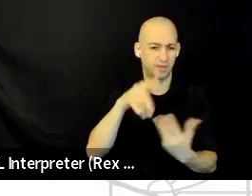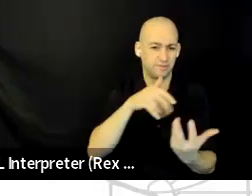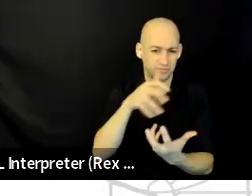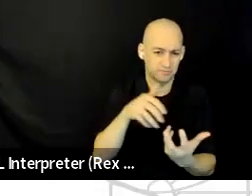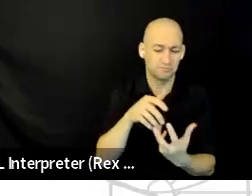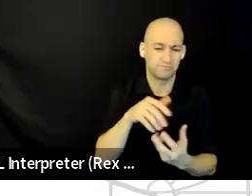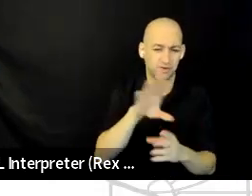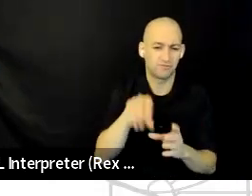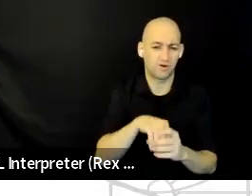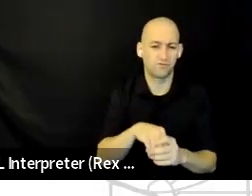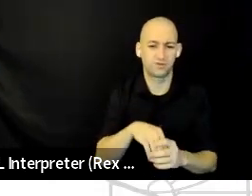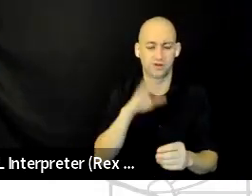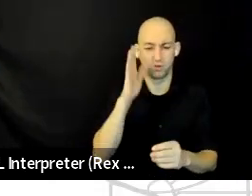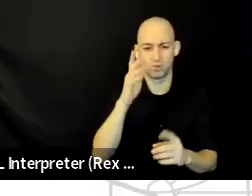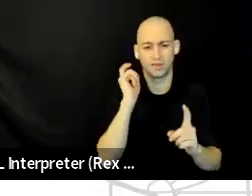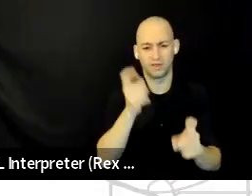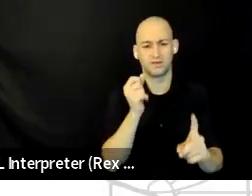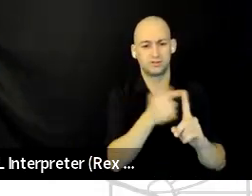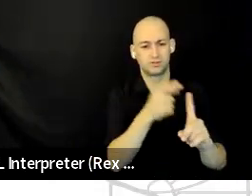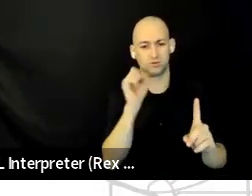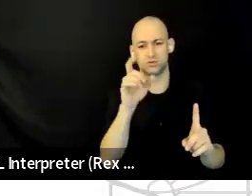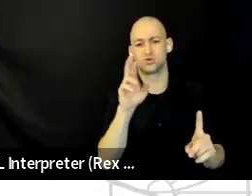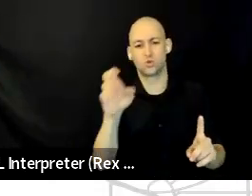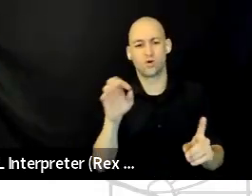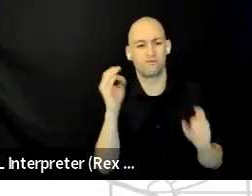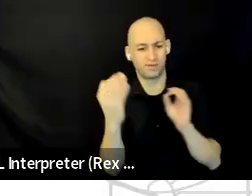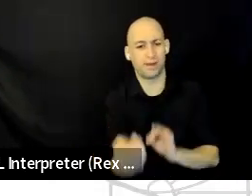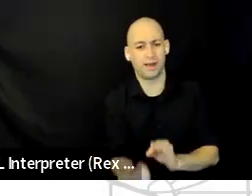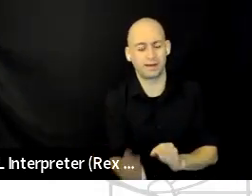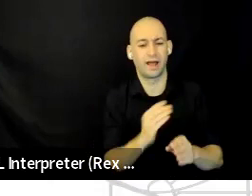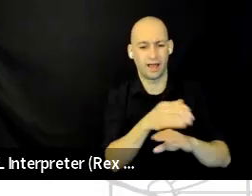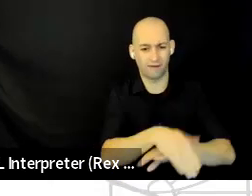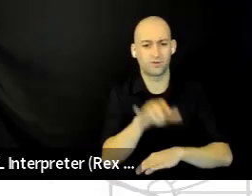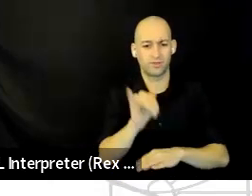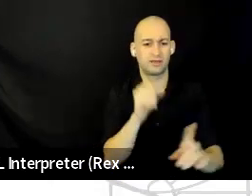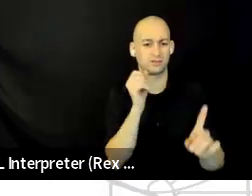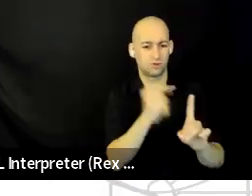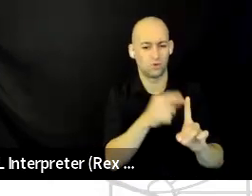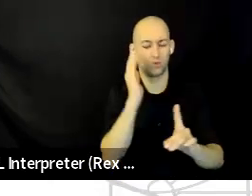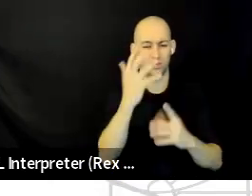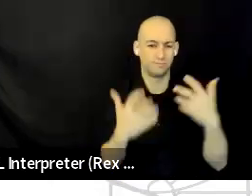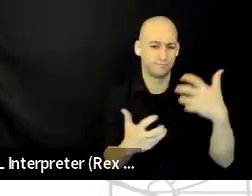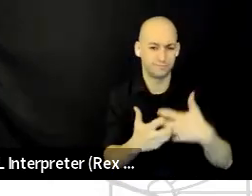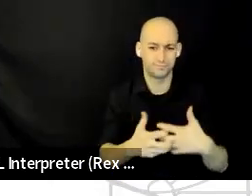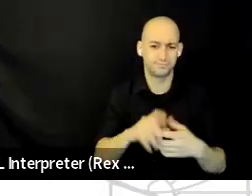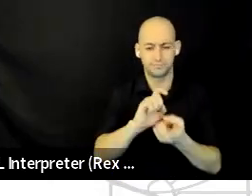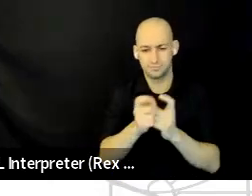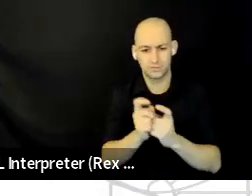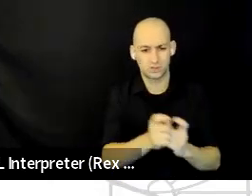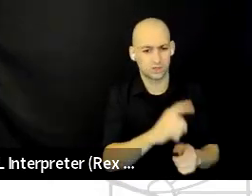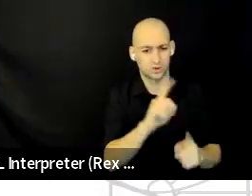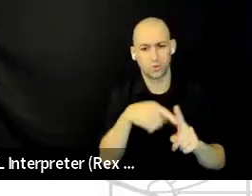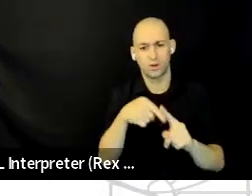feedback. After scoring, the department will evaluate the prioritized projects and make any adjustments as appropriate given